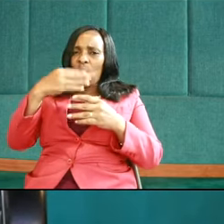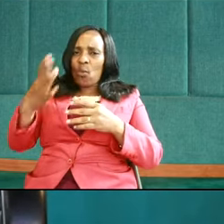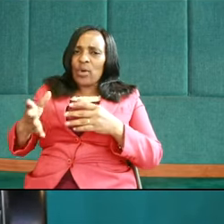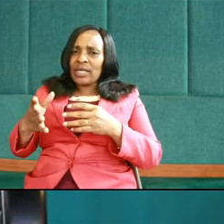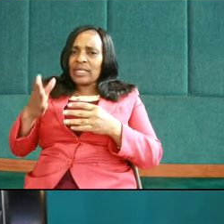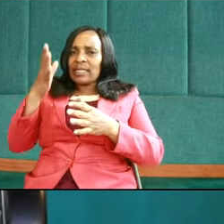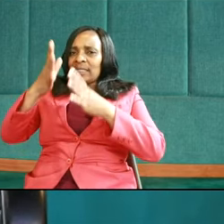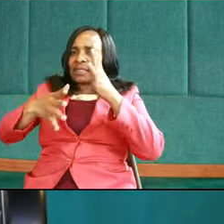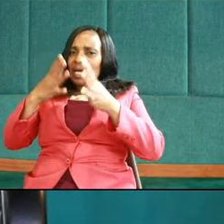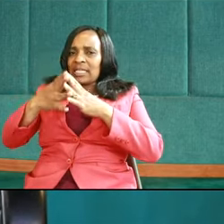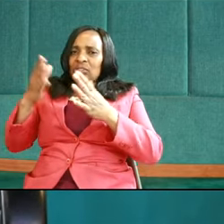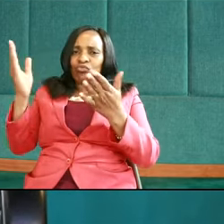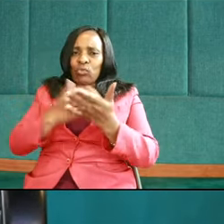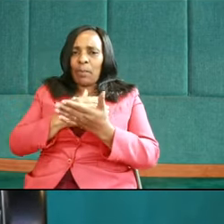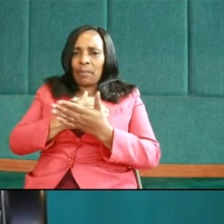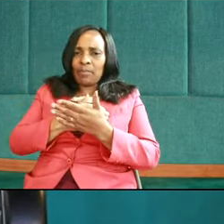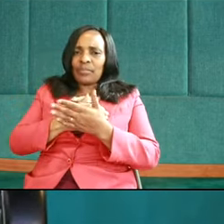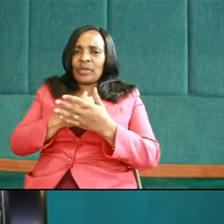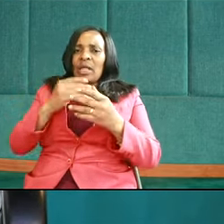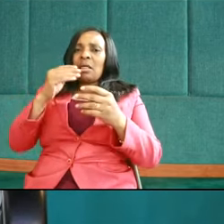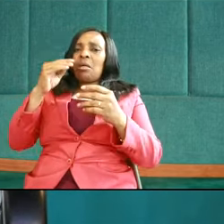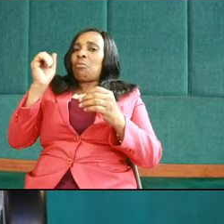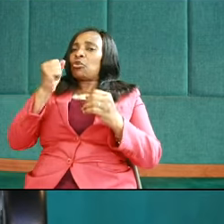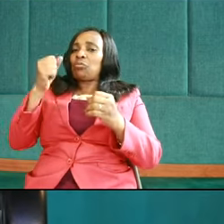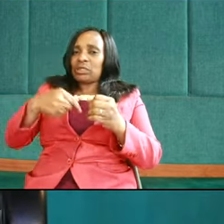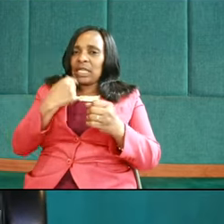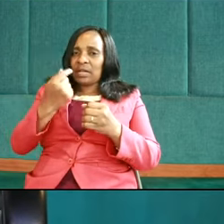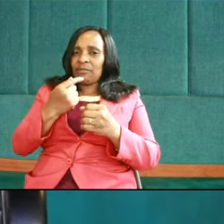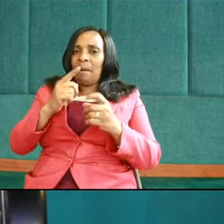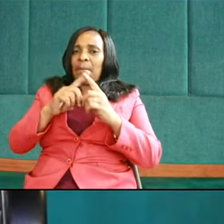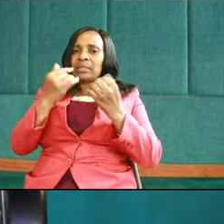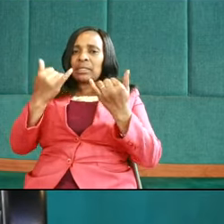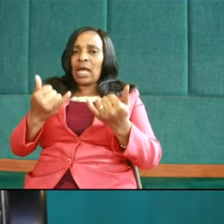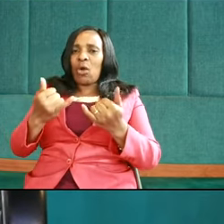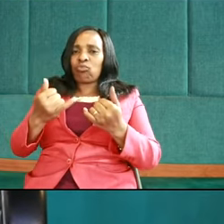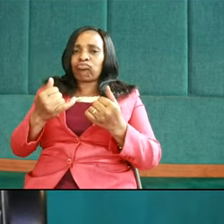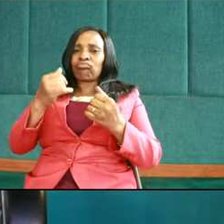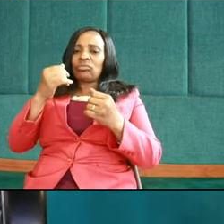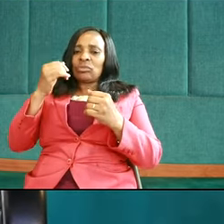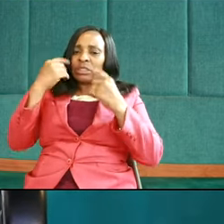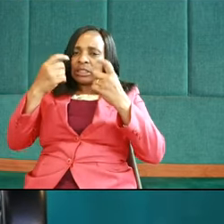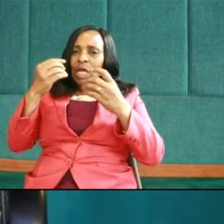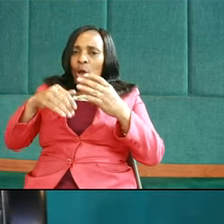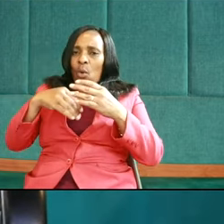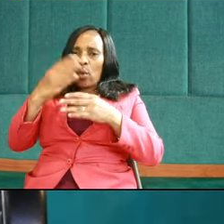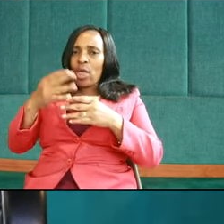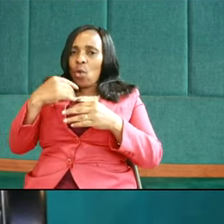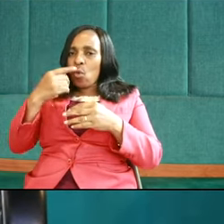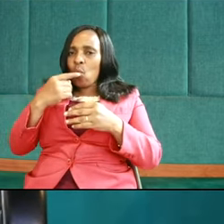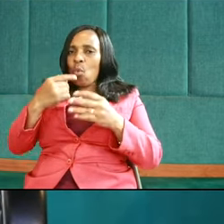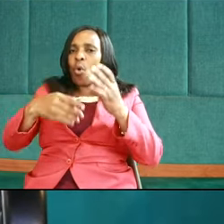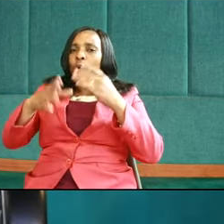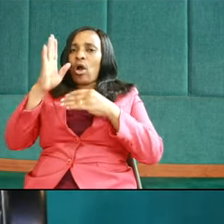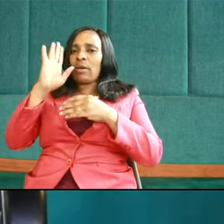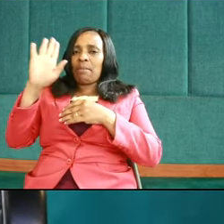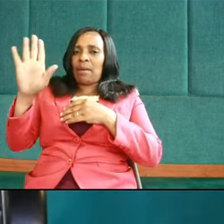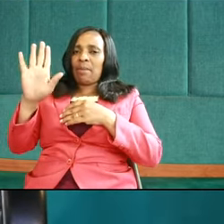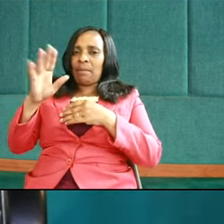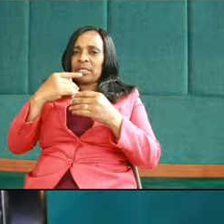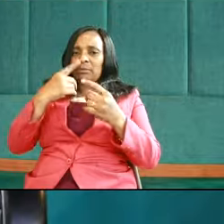take sin away from myself. It's actually God working with me to take the sin away. So that really speaks deeply to me.